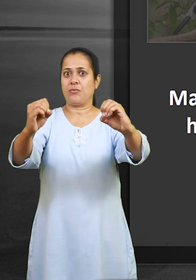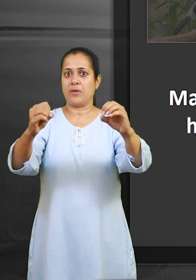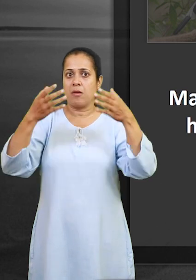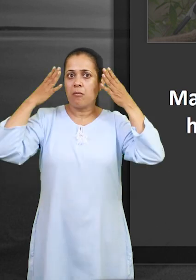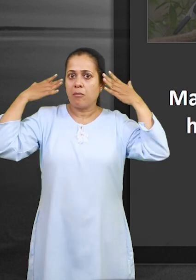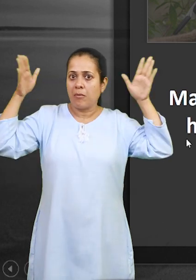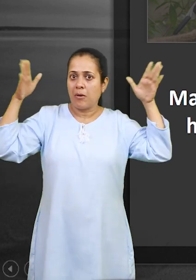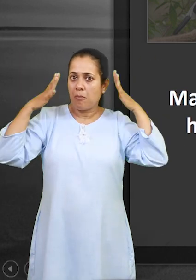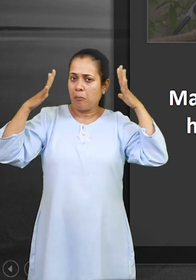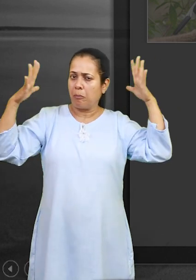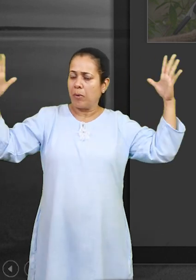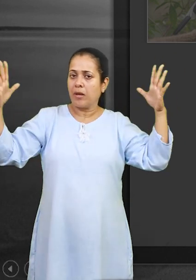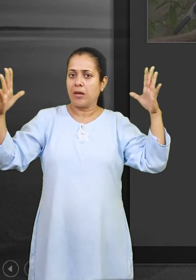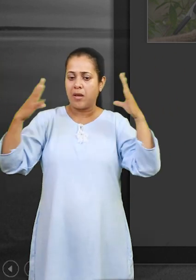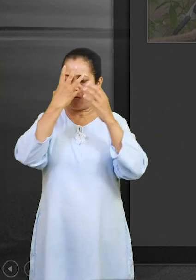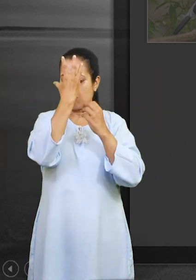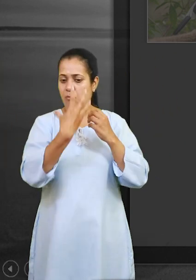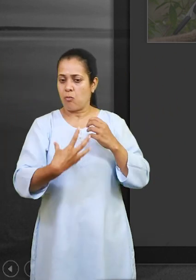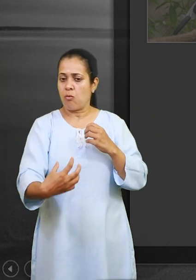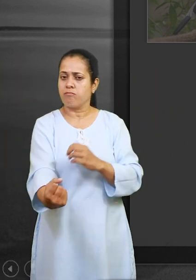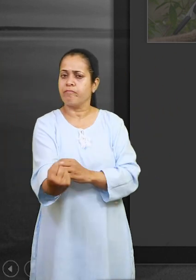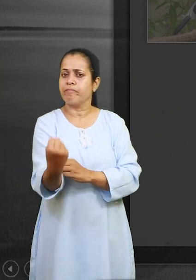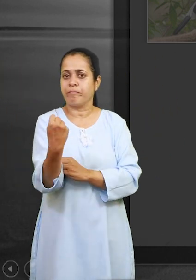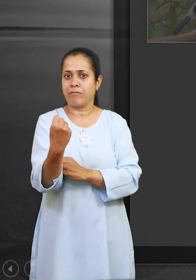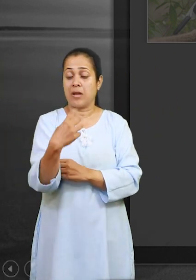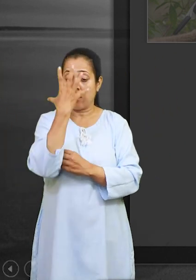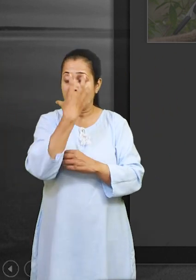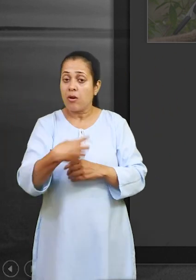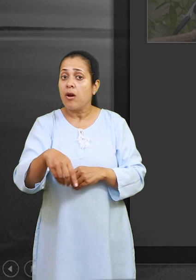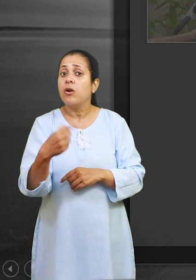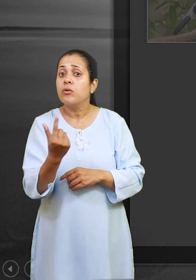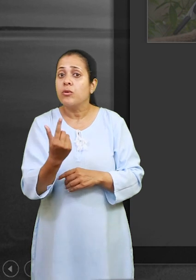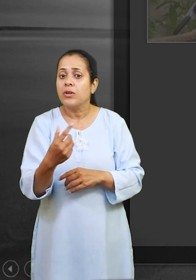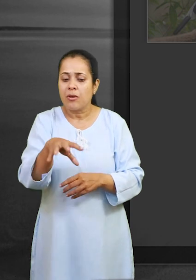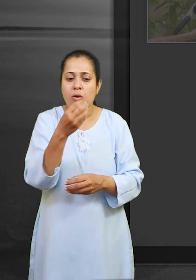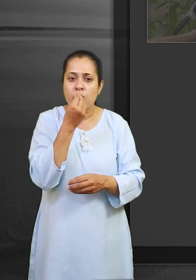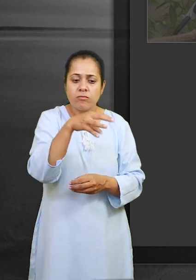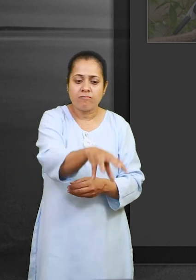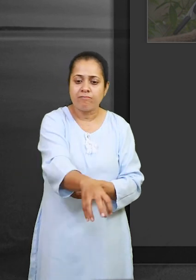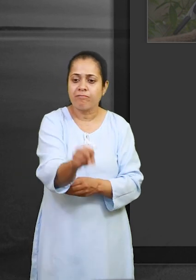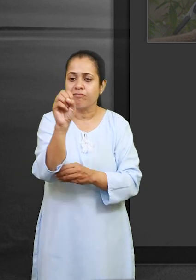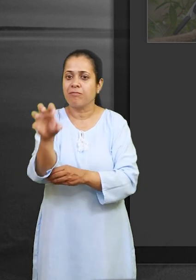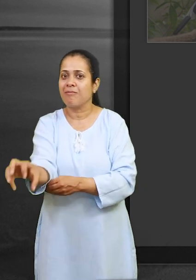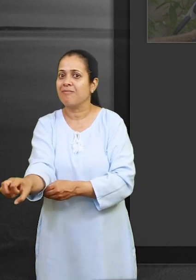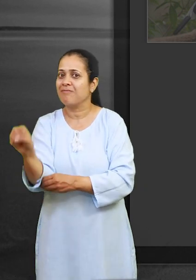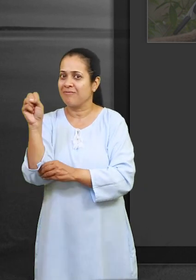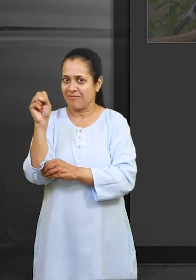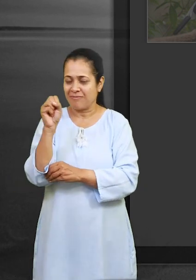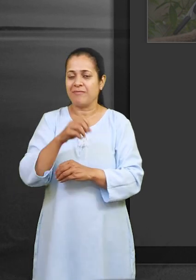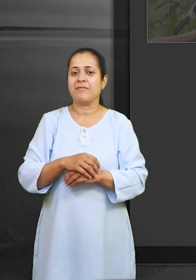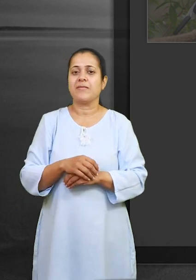big ears, and strong trunk. The trunk helps them to pick up food from the